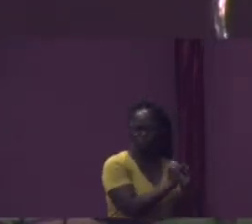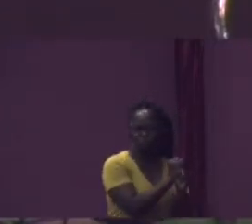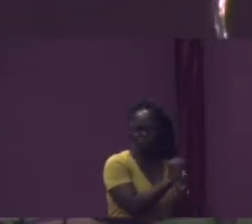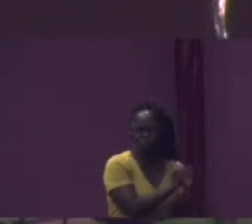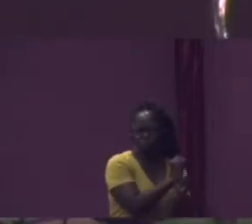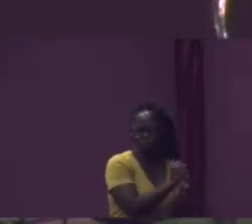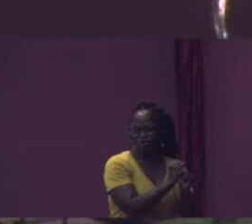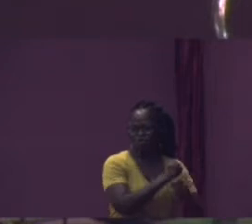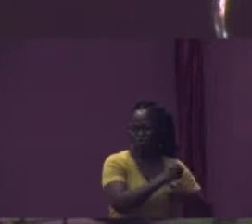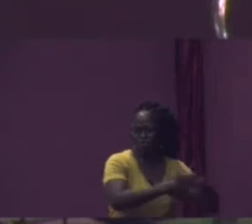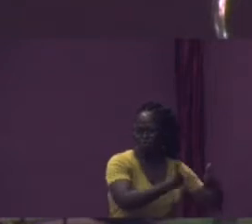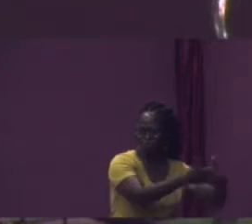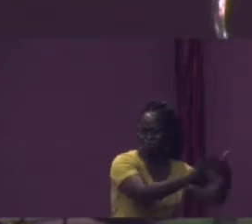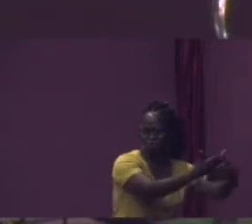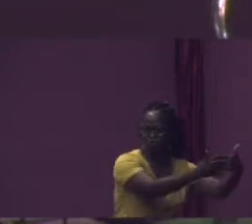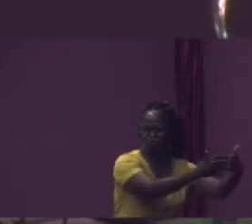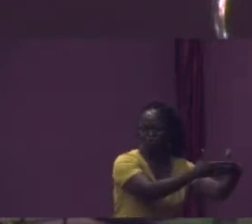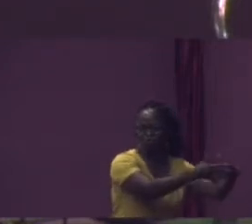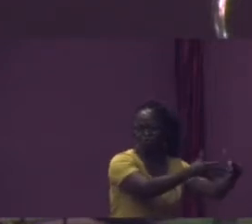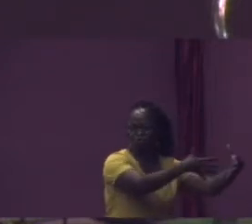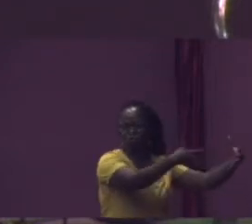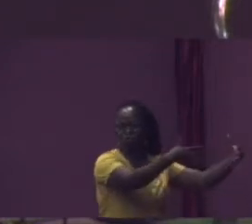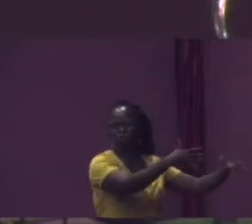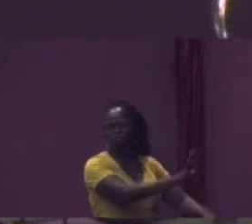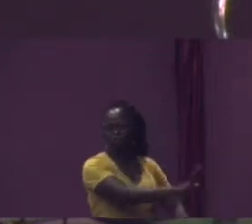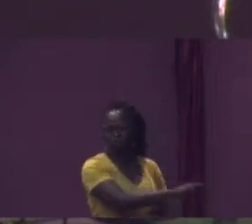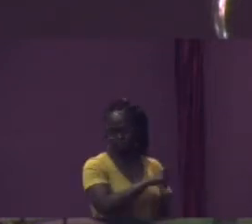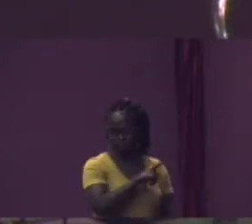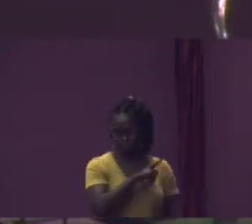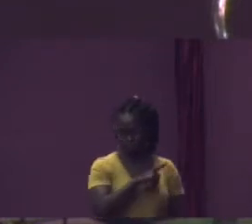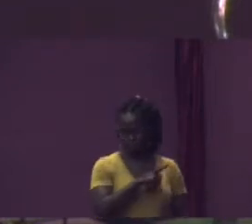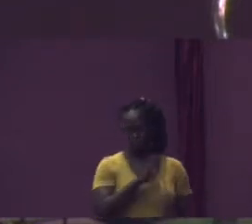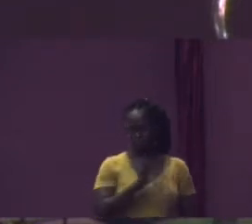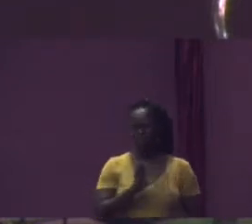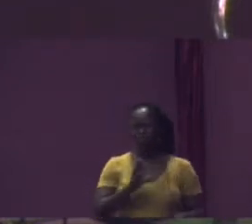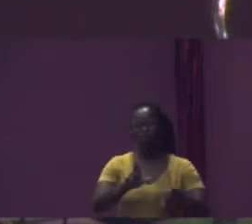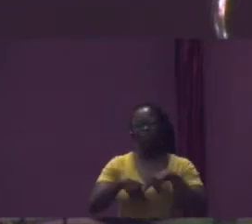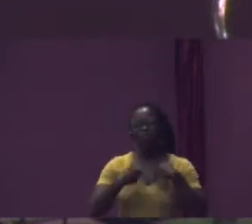of doctors in Puerto Rico being less likely than US doctors